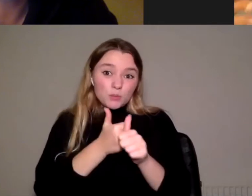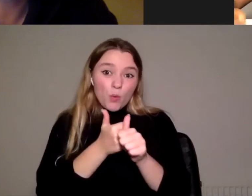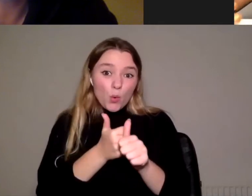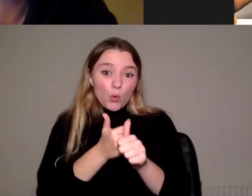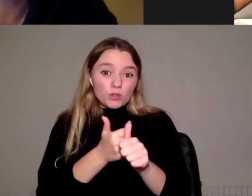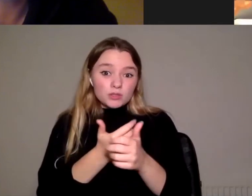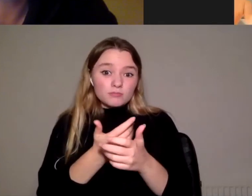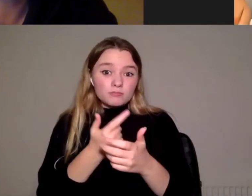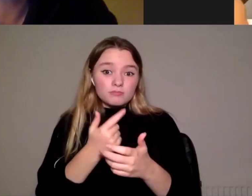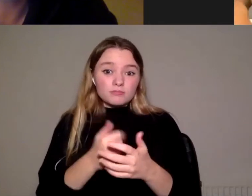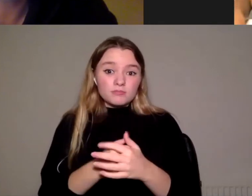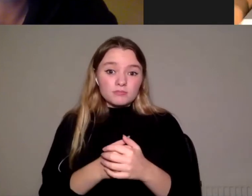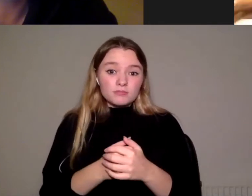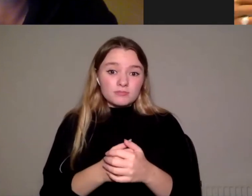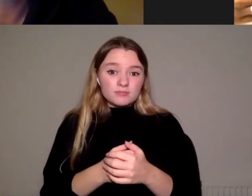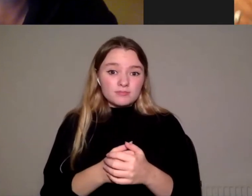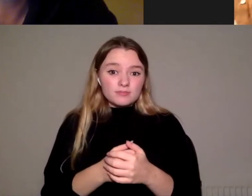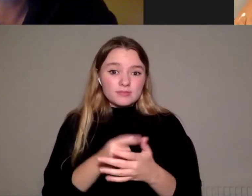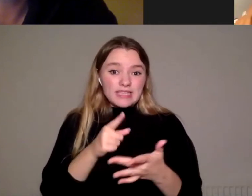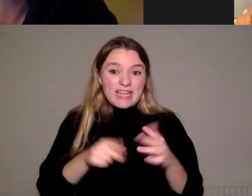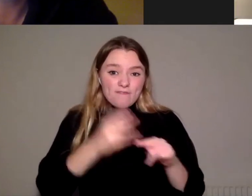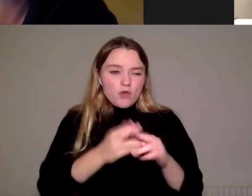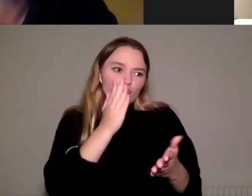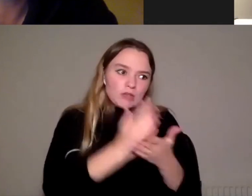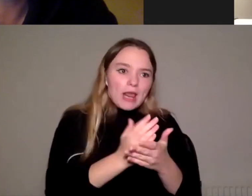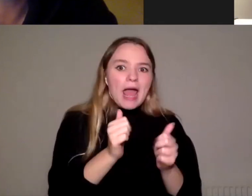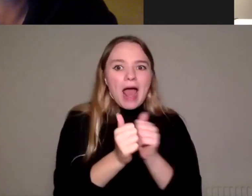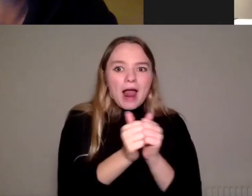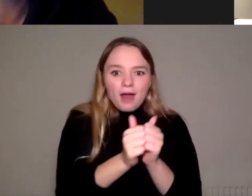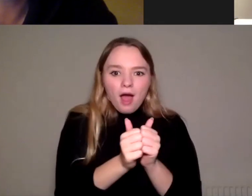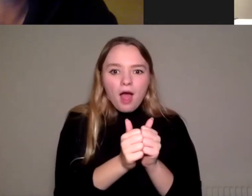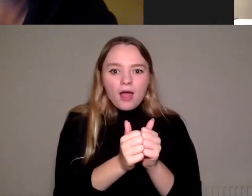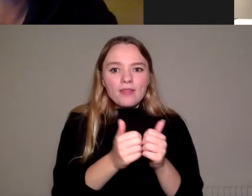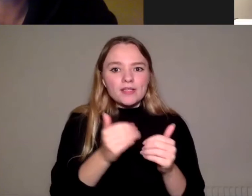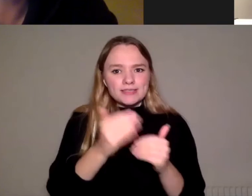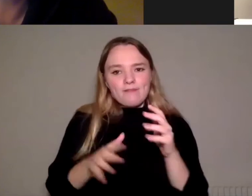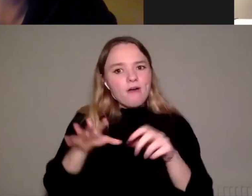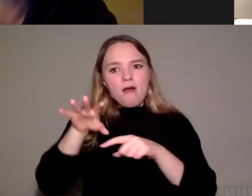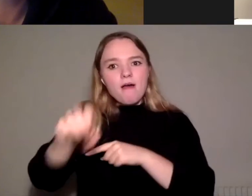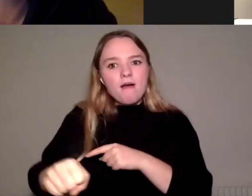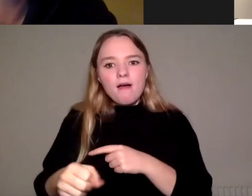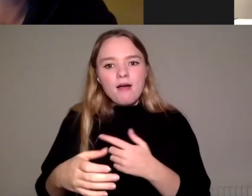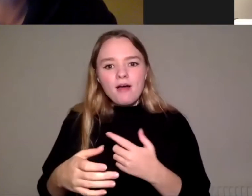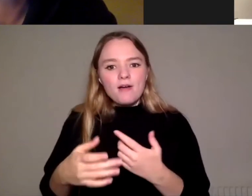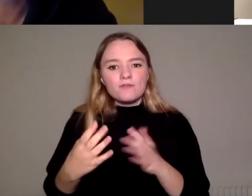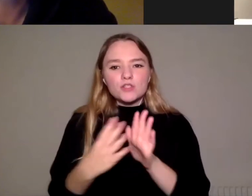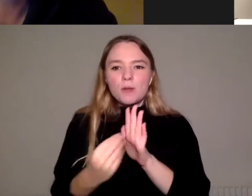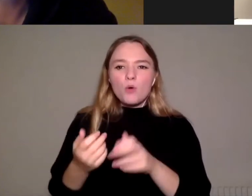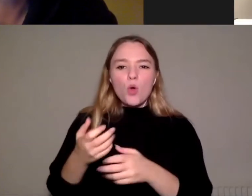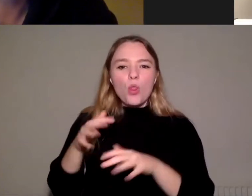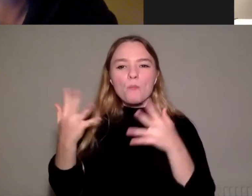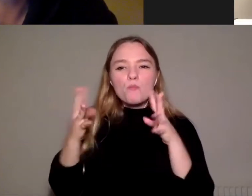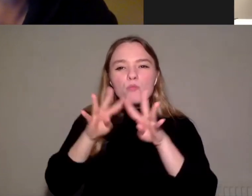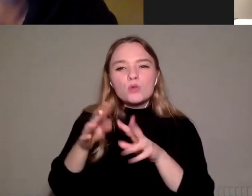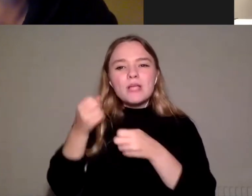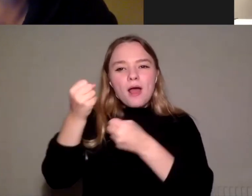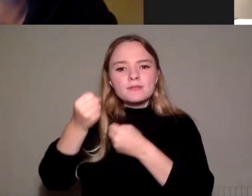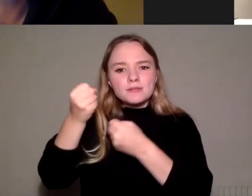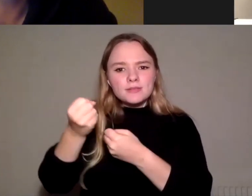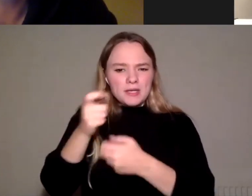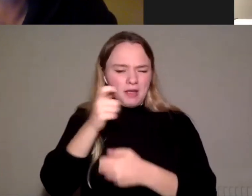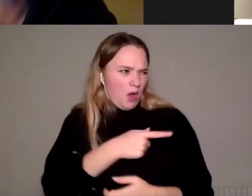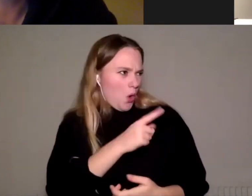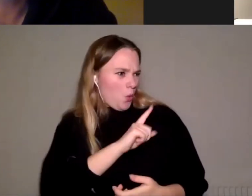speaking, because if you're actually an ally, you're not overstepping the mark. For example, at the protest, people said to me, why are you letting white people